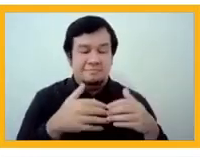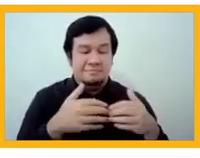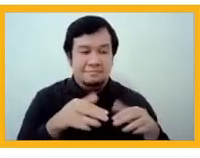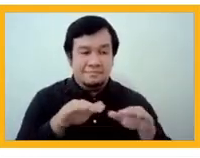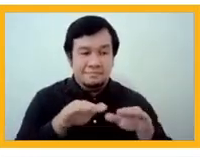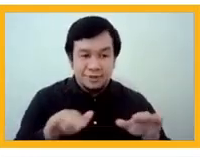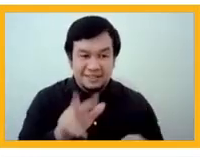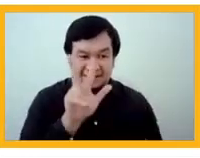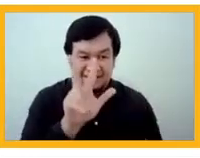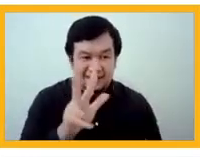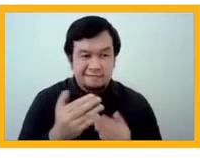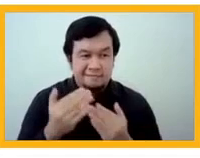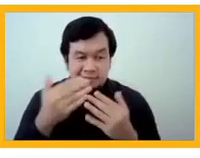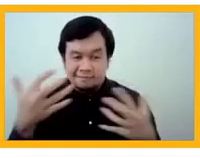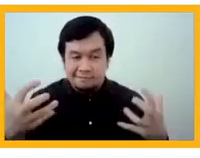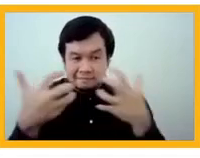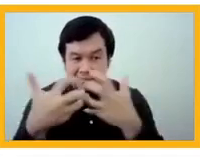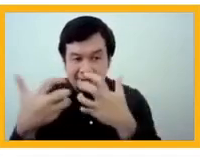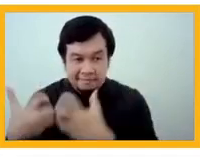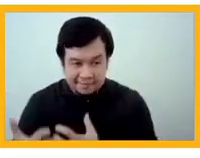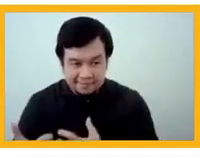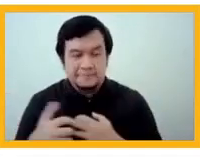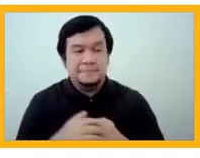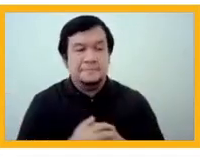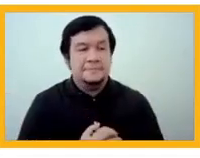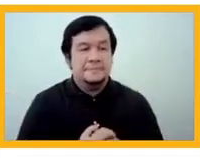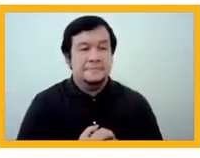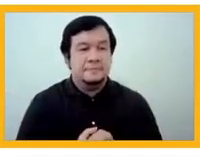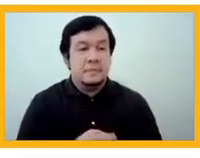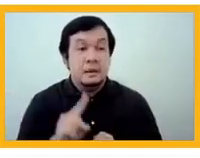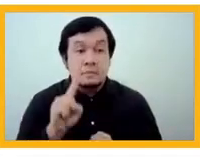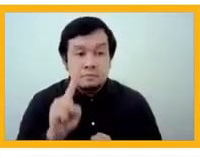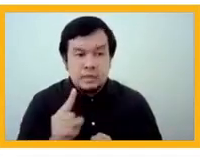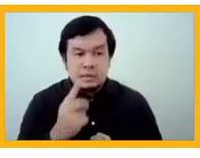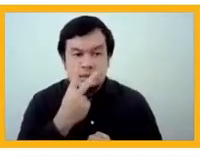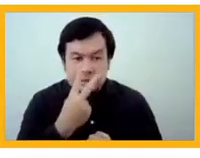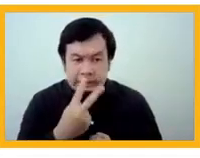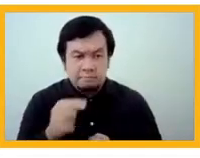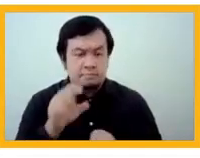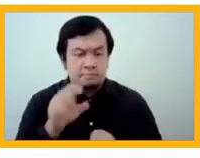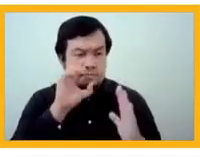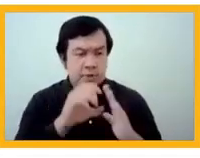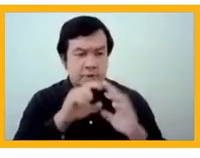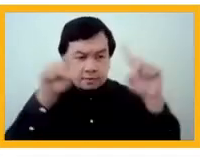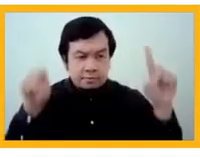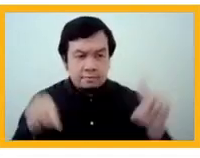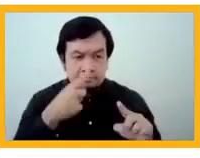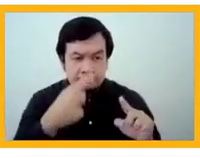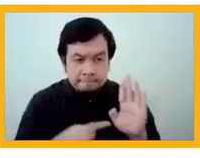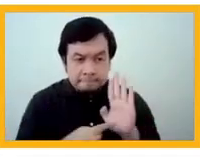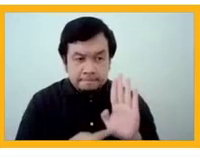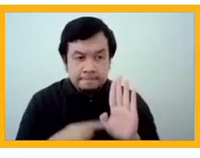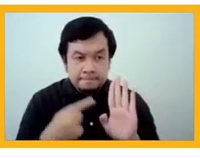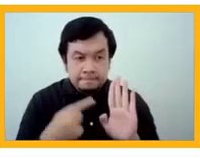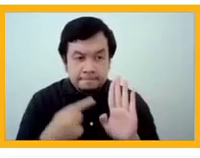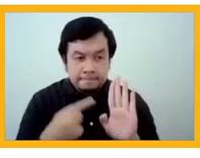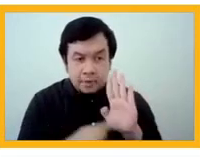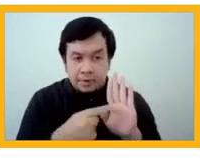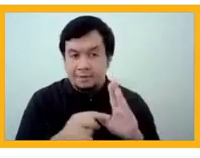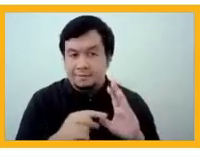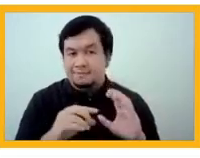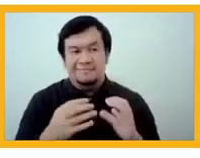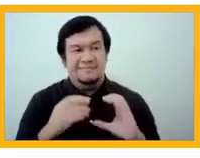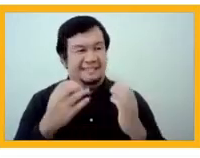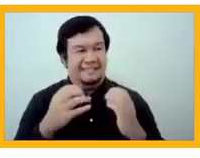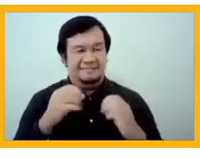see roughly that in the same classroom, you can see how there's no teacher who can simultaneously teach at a grade 2, 3, 4,